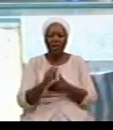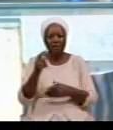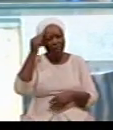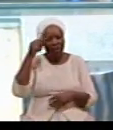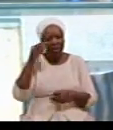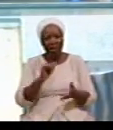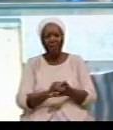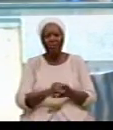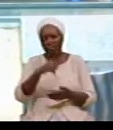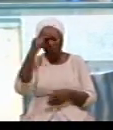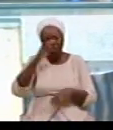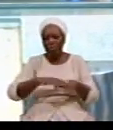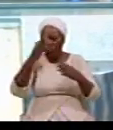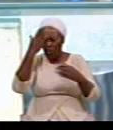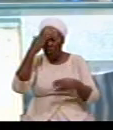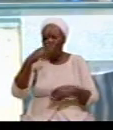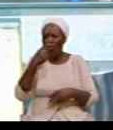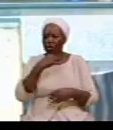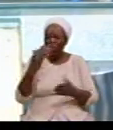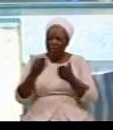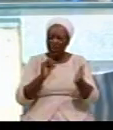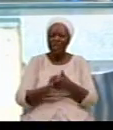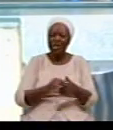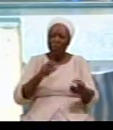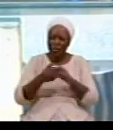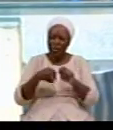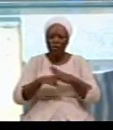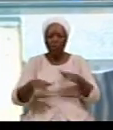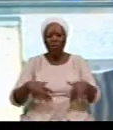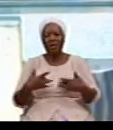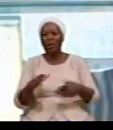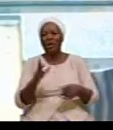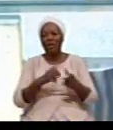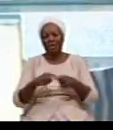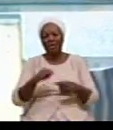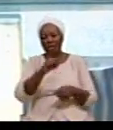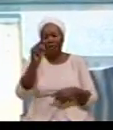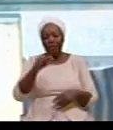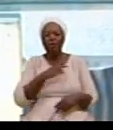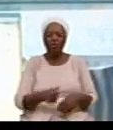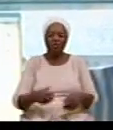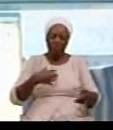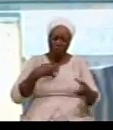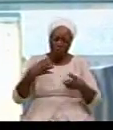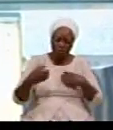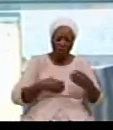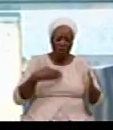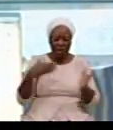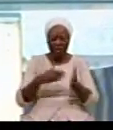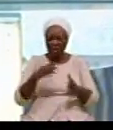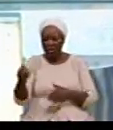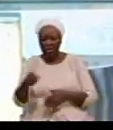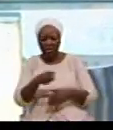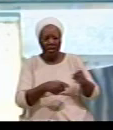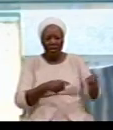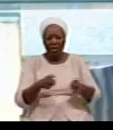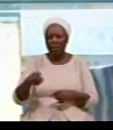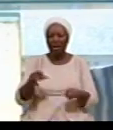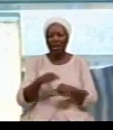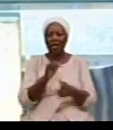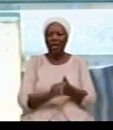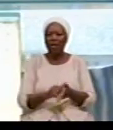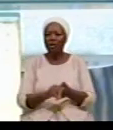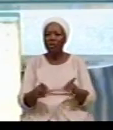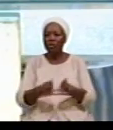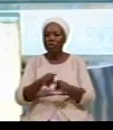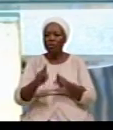don't know who is causing the affliction. And therefore you grudge this and grudge that. Even the people that